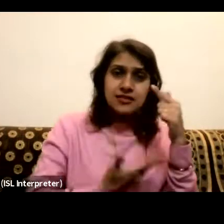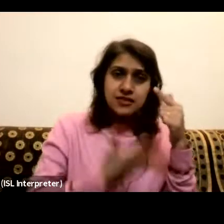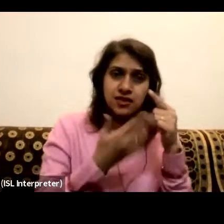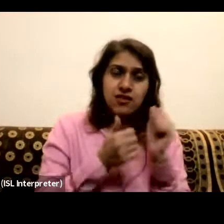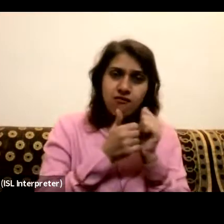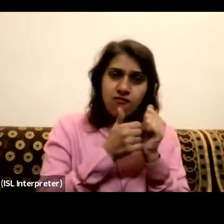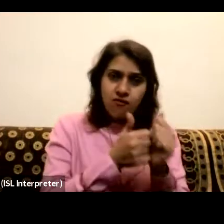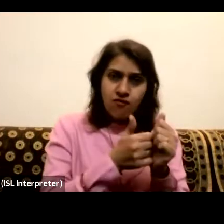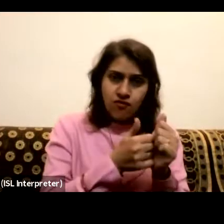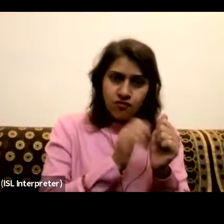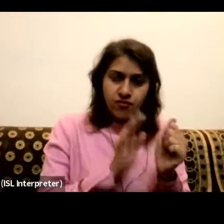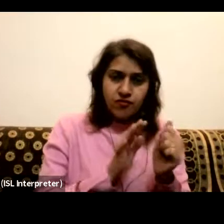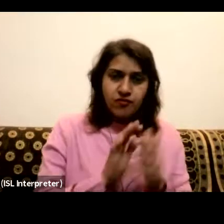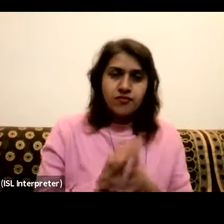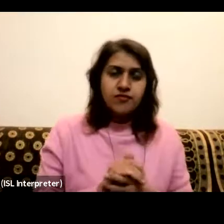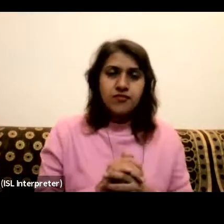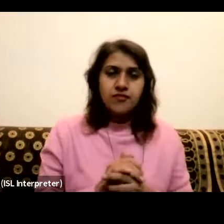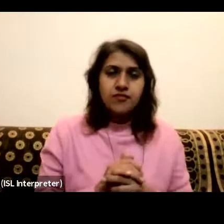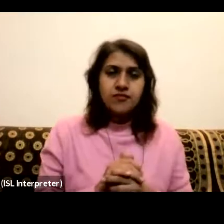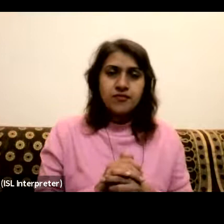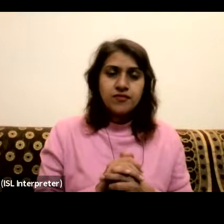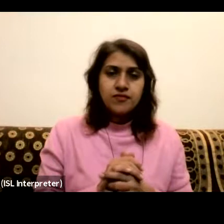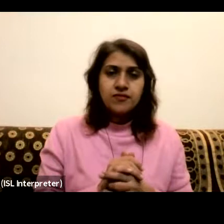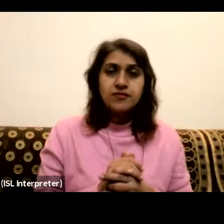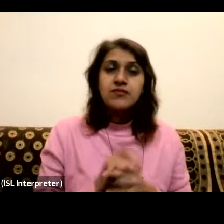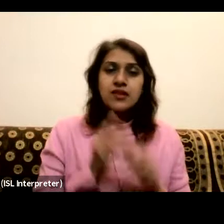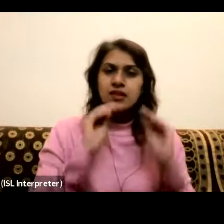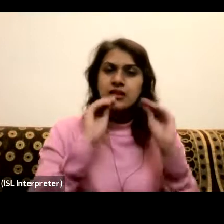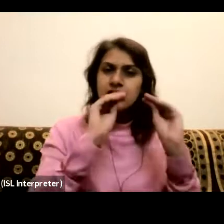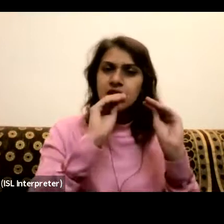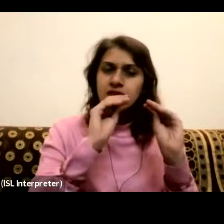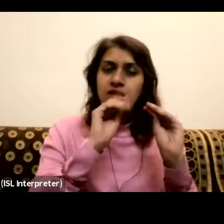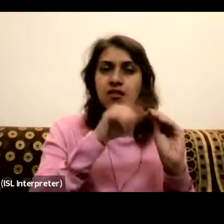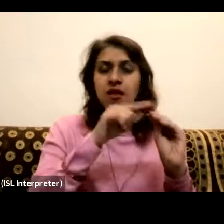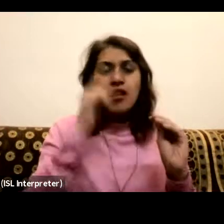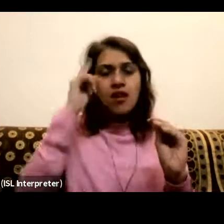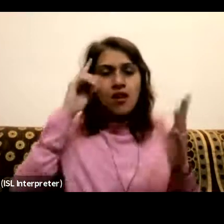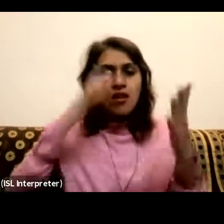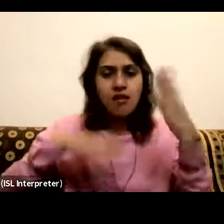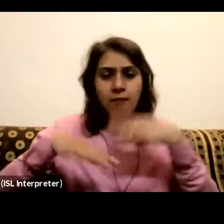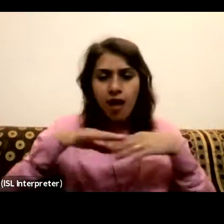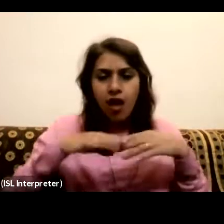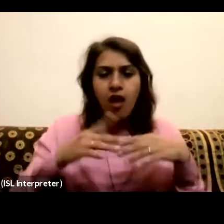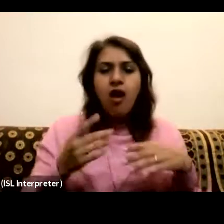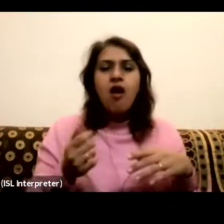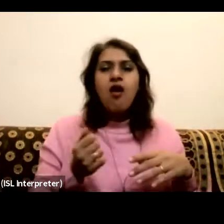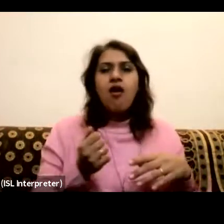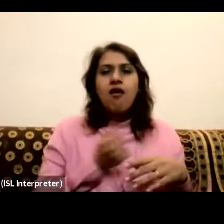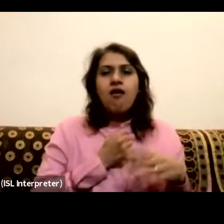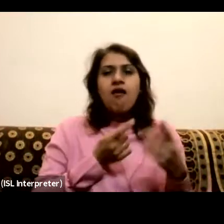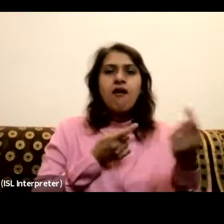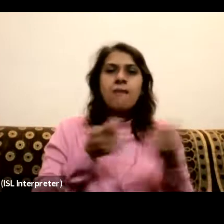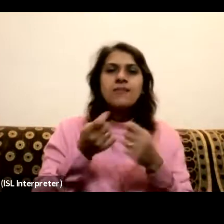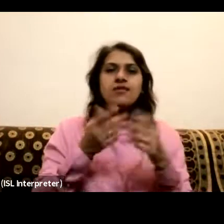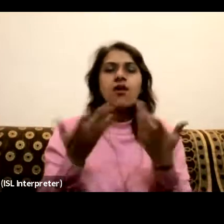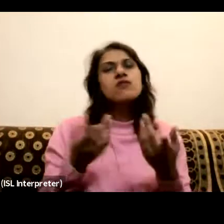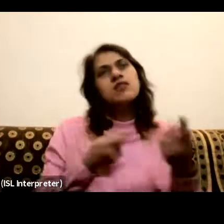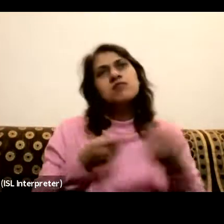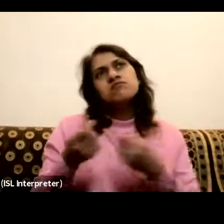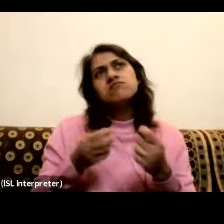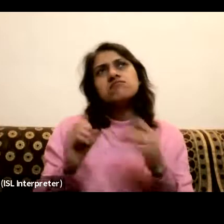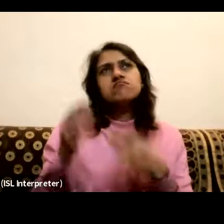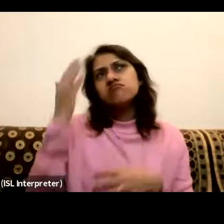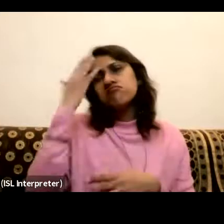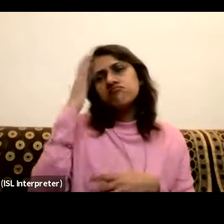The entrepreneurship training will enable the person to plan out his or her business in the sense that he can